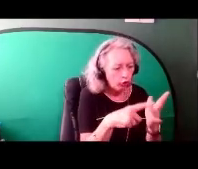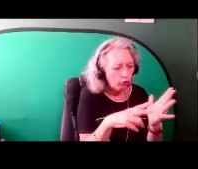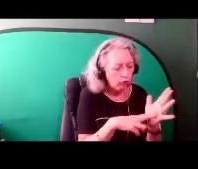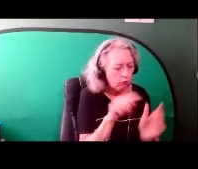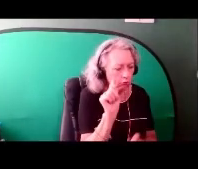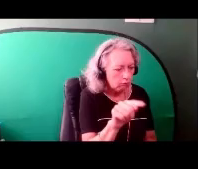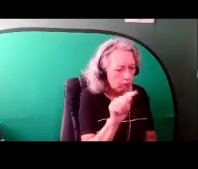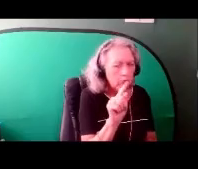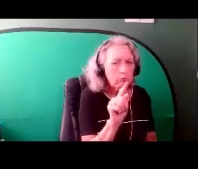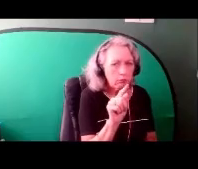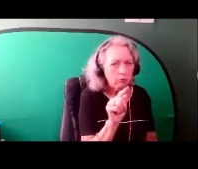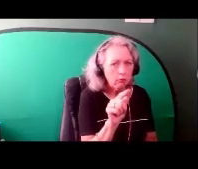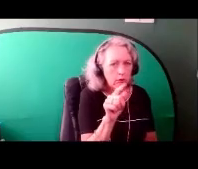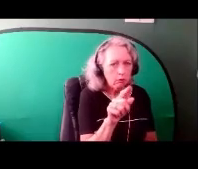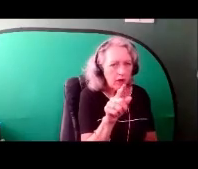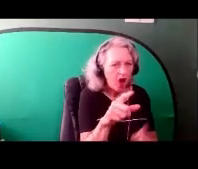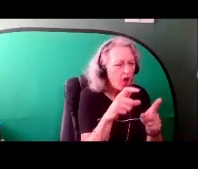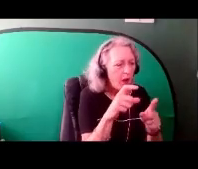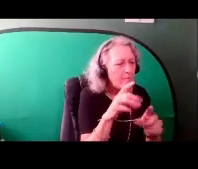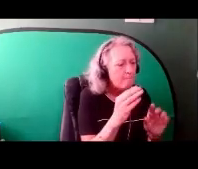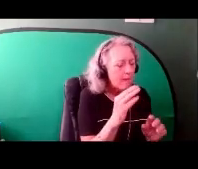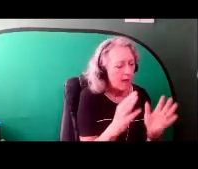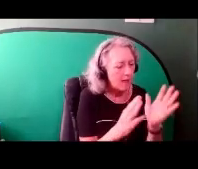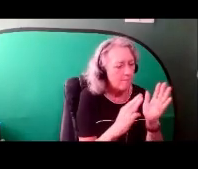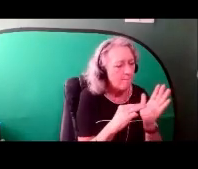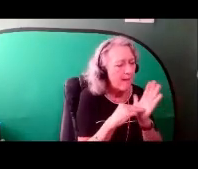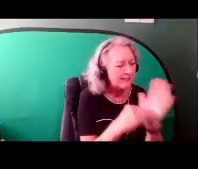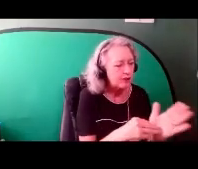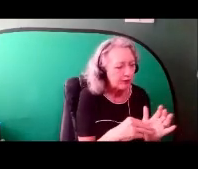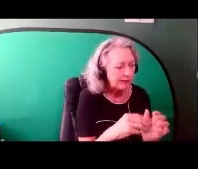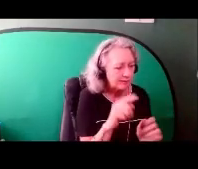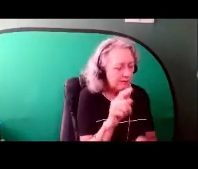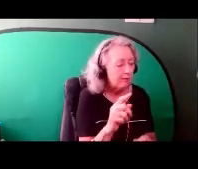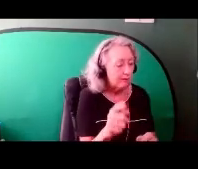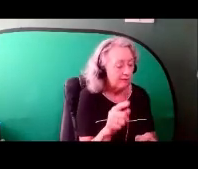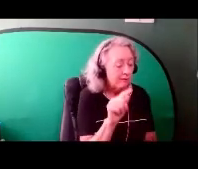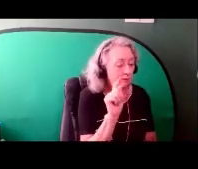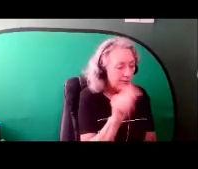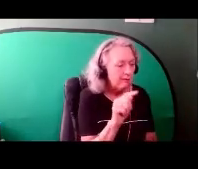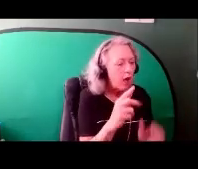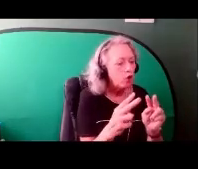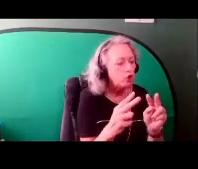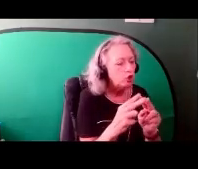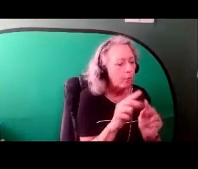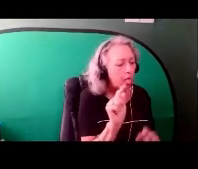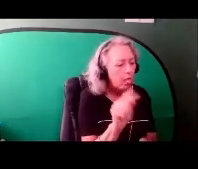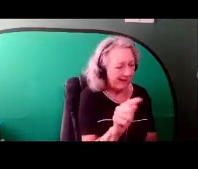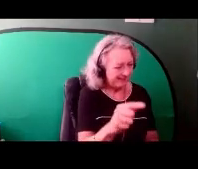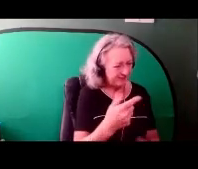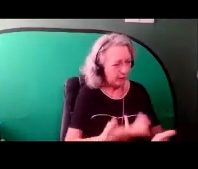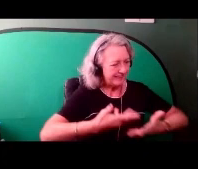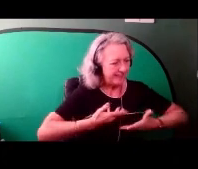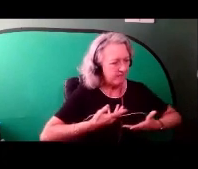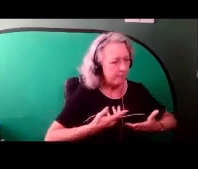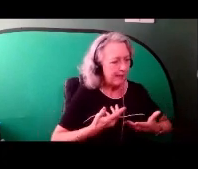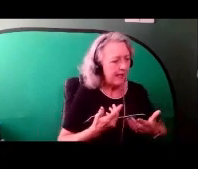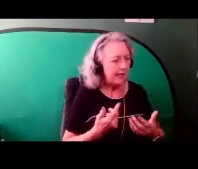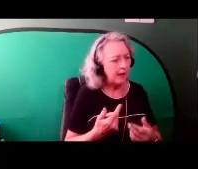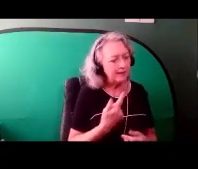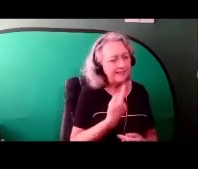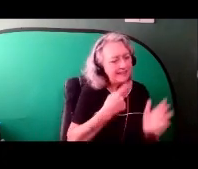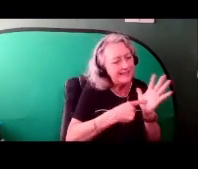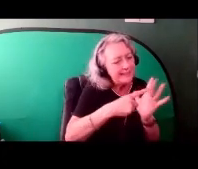to messages. Doc. Messages. Double tap to open. There you go. The hint has returned to double tap to